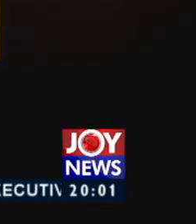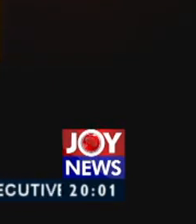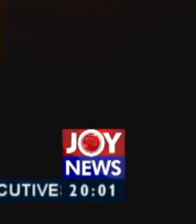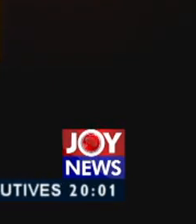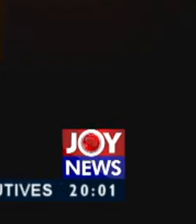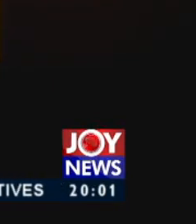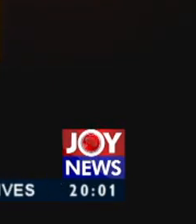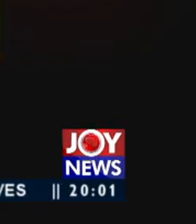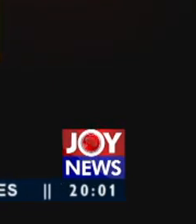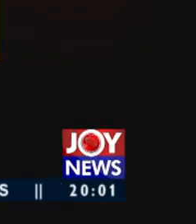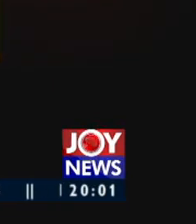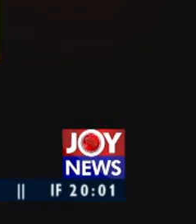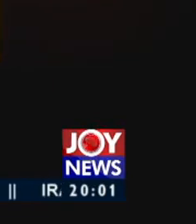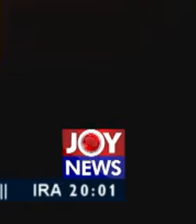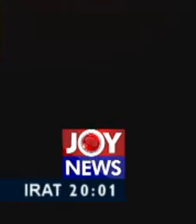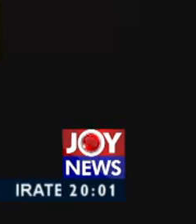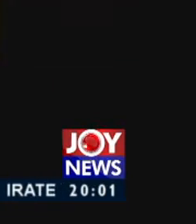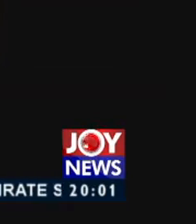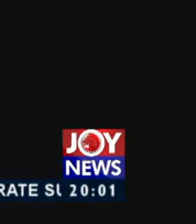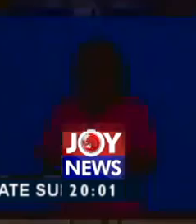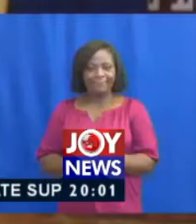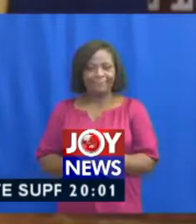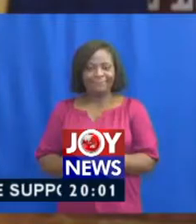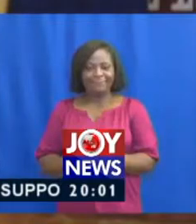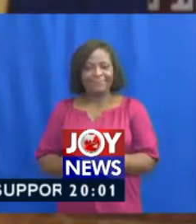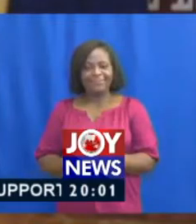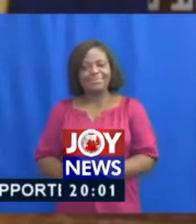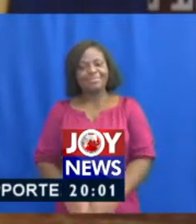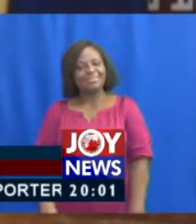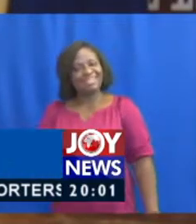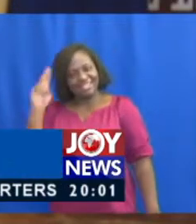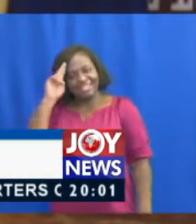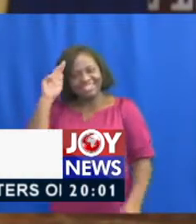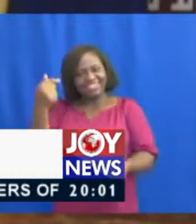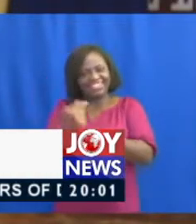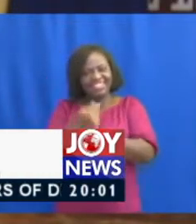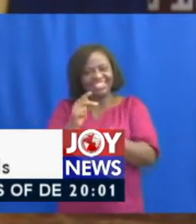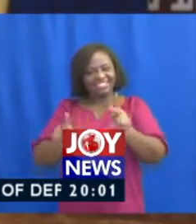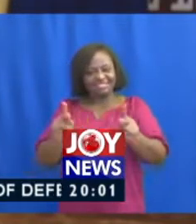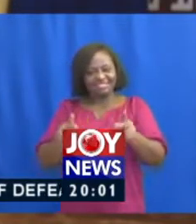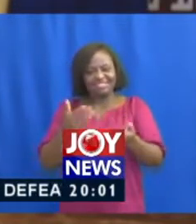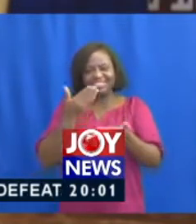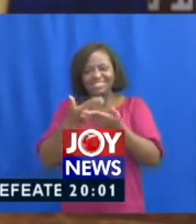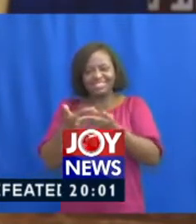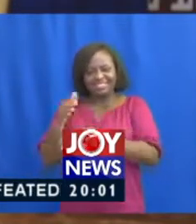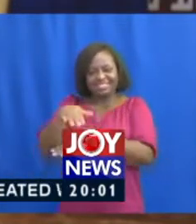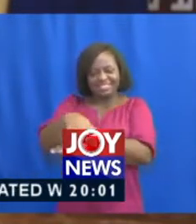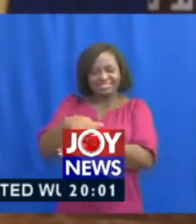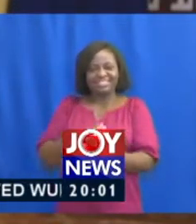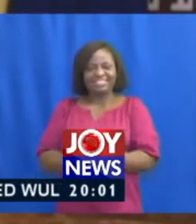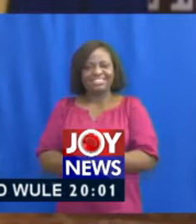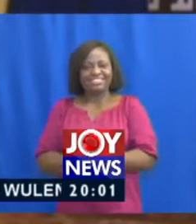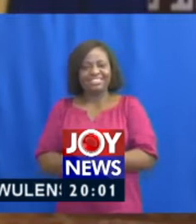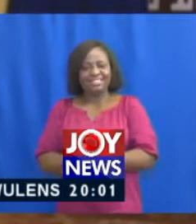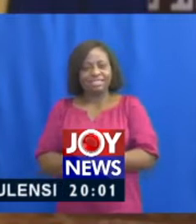Dr. Yangson, I beg your pardon. Let's go straight to the Jubilee House for update Fellow number Ghanaians, 12. We'll come back and then we continue. Members